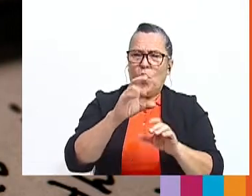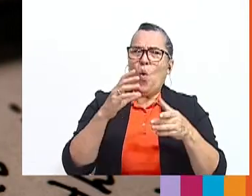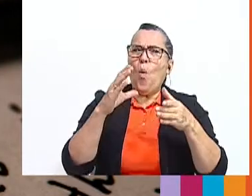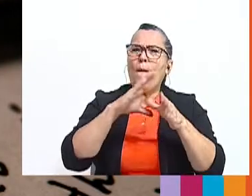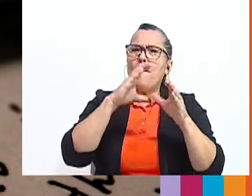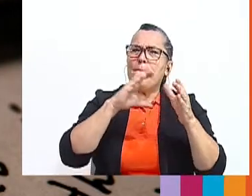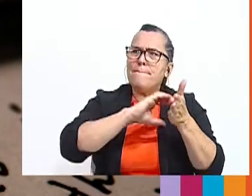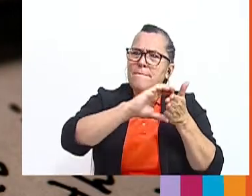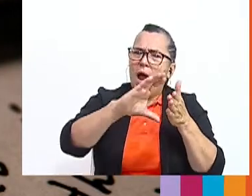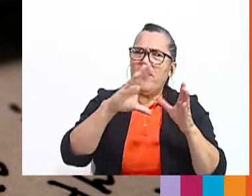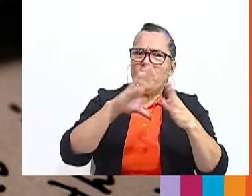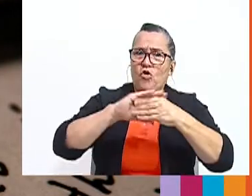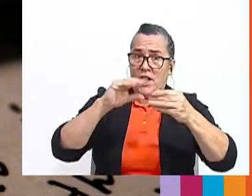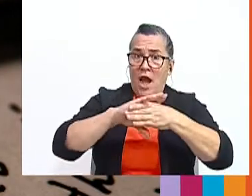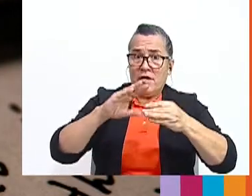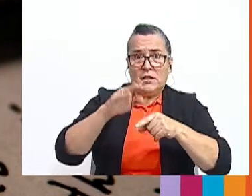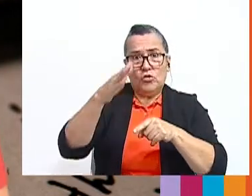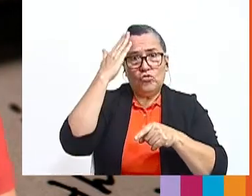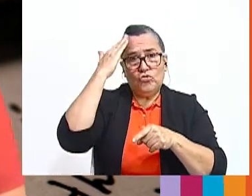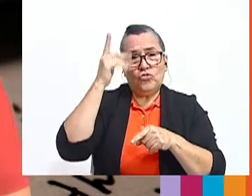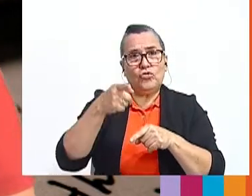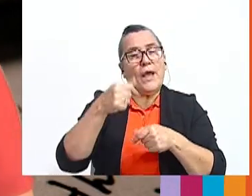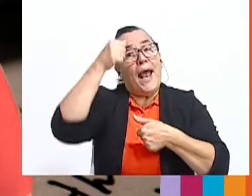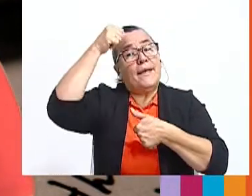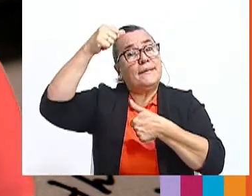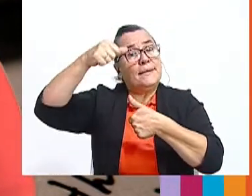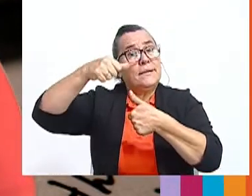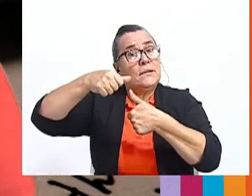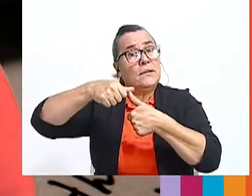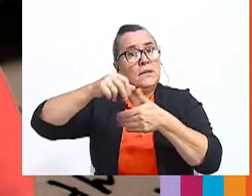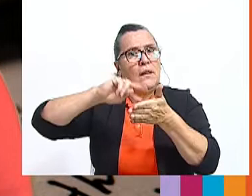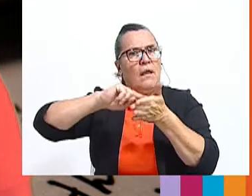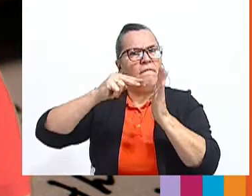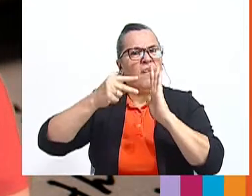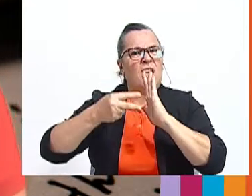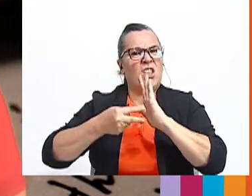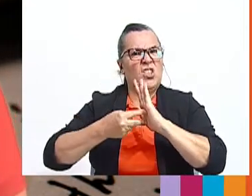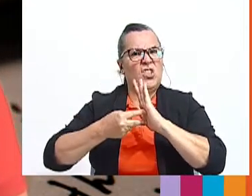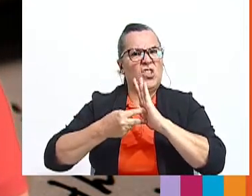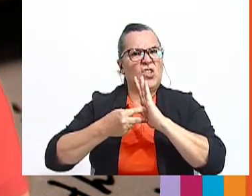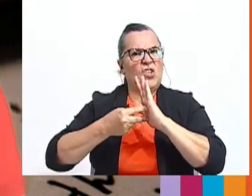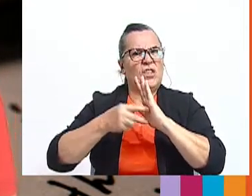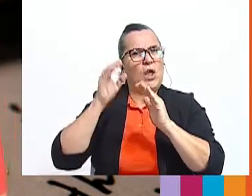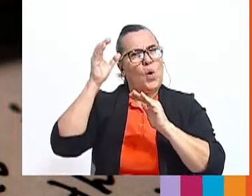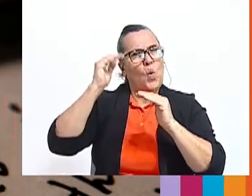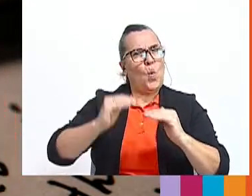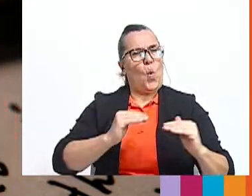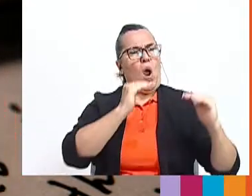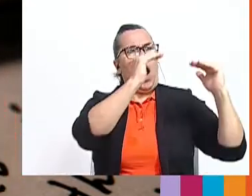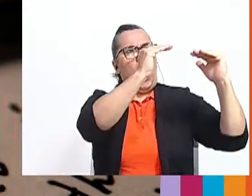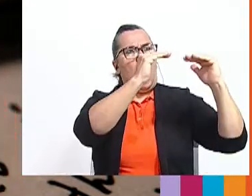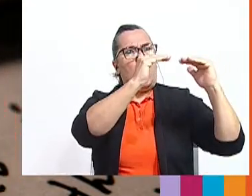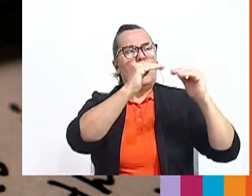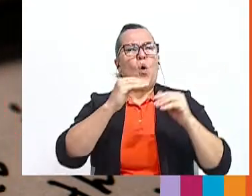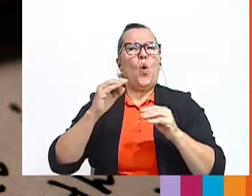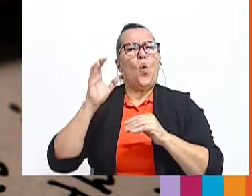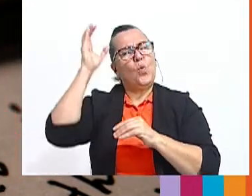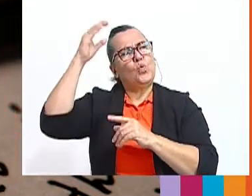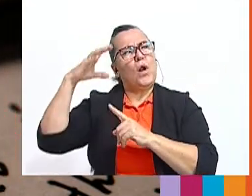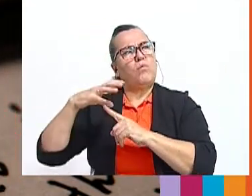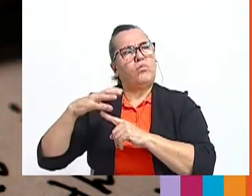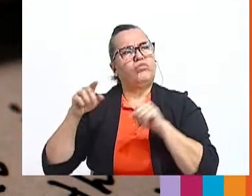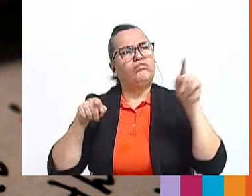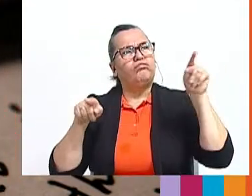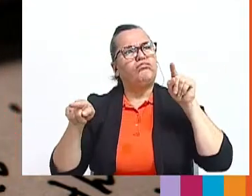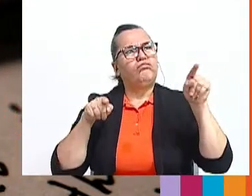is? Do you remember the definition of high cultures or pop cultures?